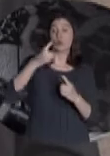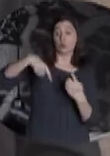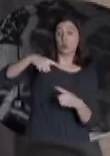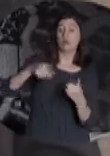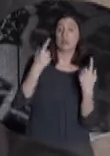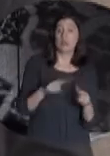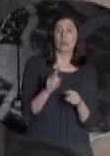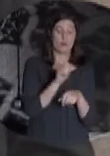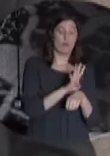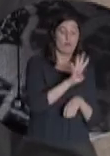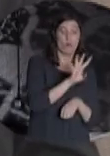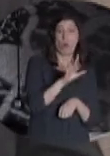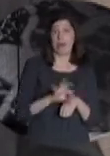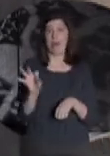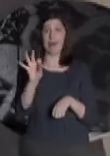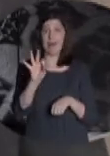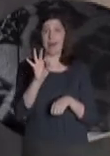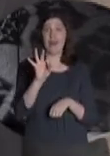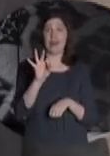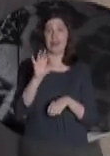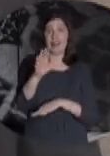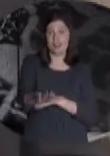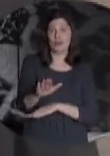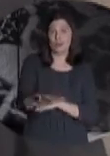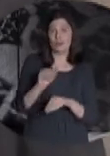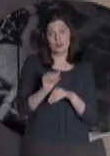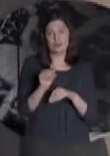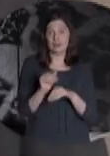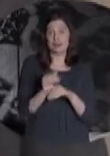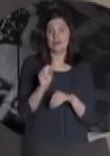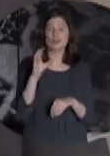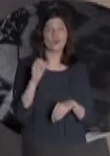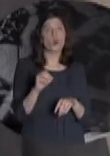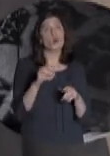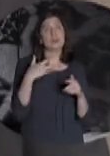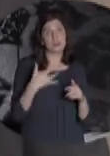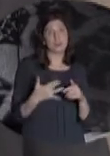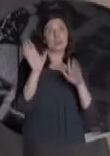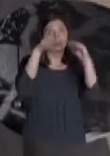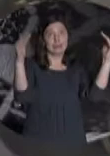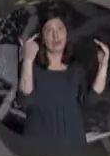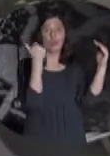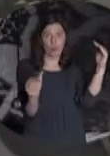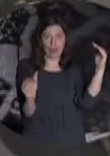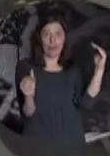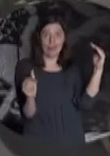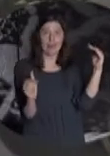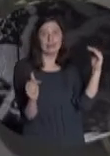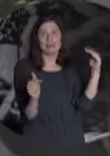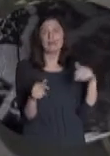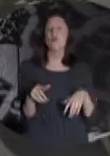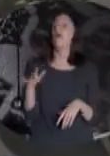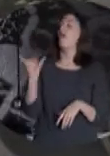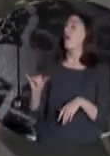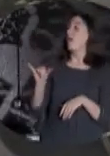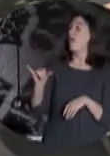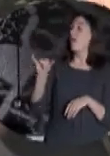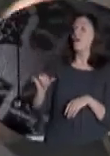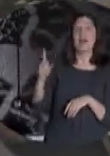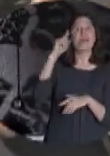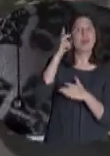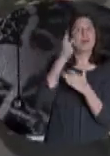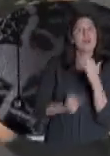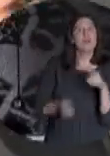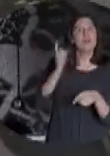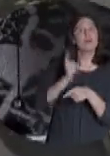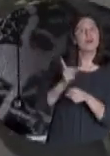sky is green, just because of how the sun is setting. And so those two things aren't really related. Oh, wow. Very interesting, because I thought both things this